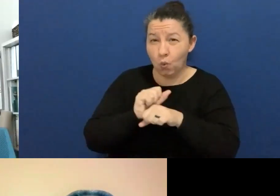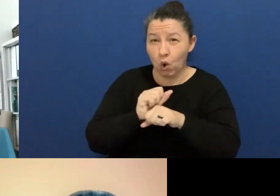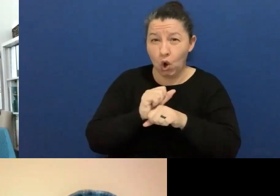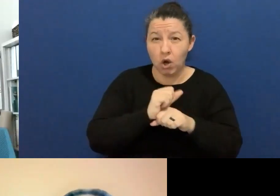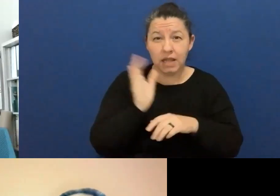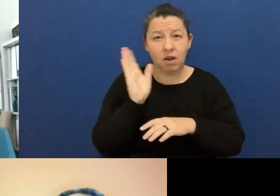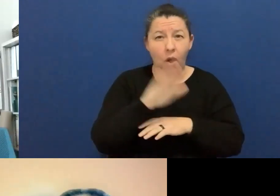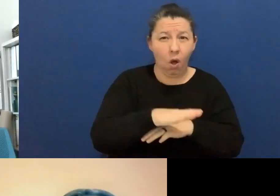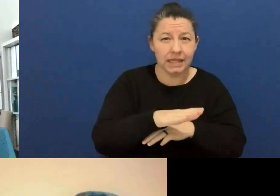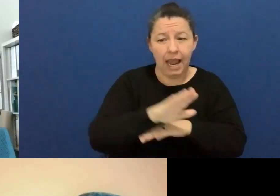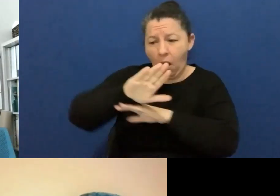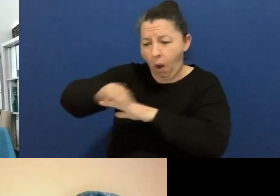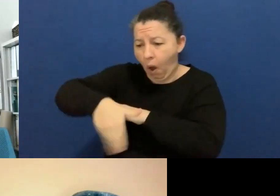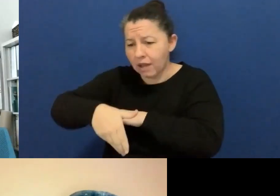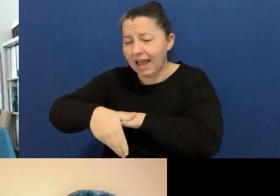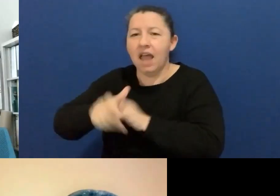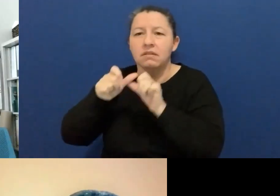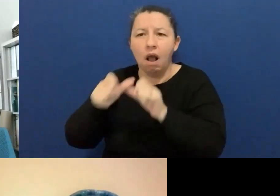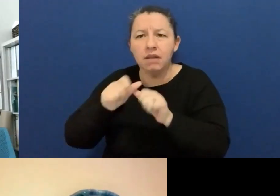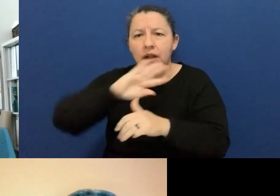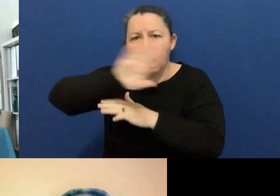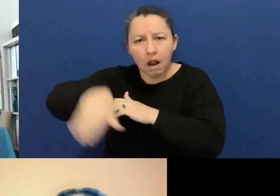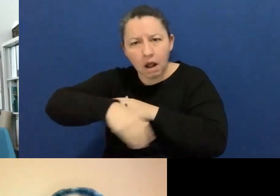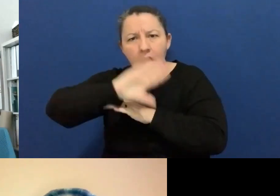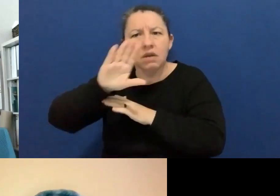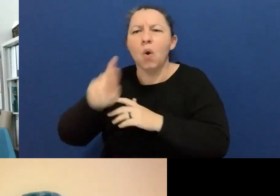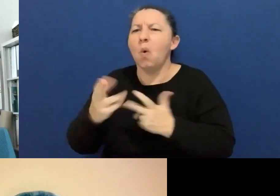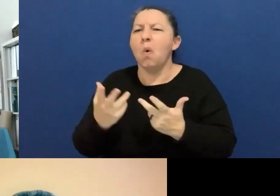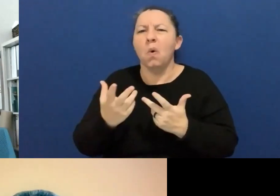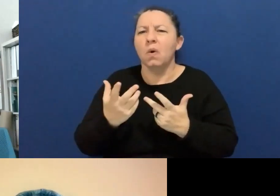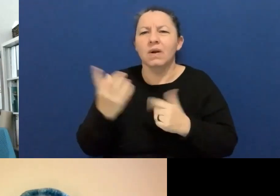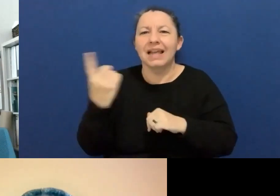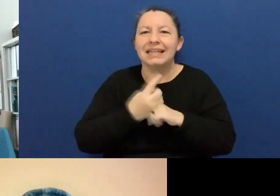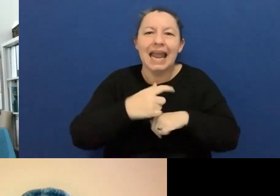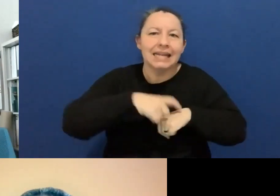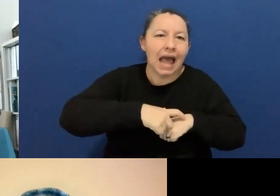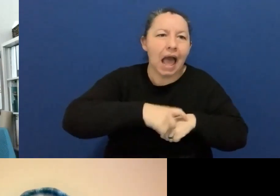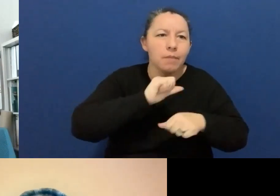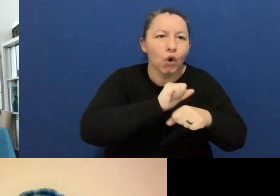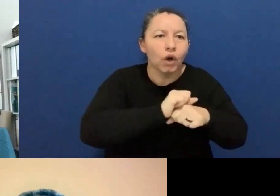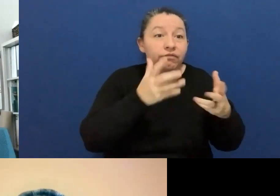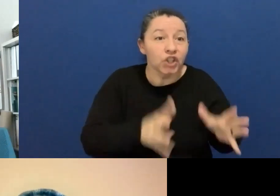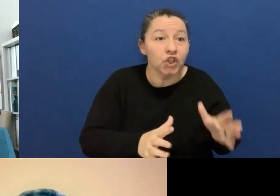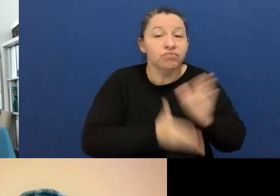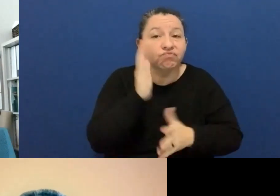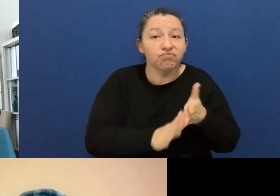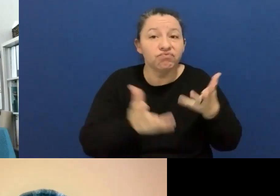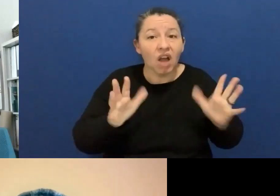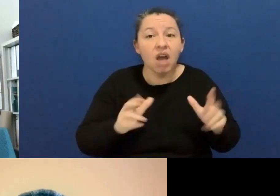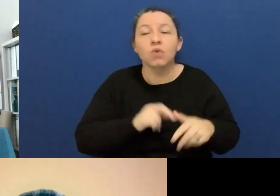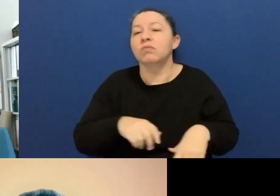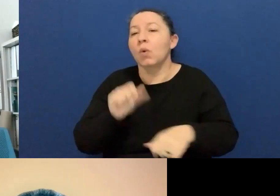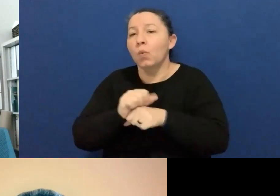mines constantly? Or is it sort of your work day that is sort of daylight to sunset? And okay, so that type